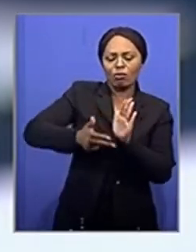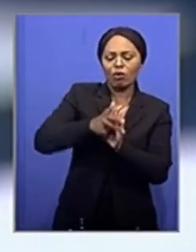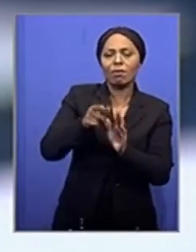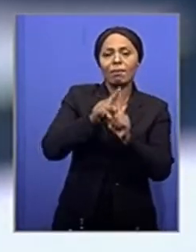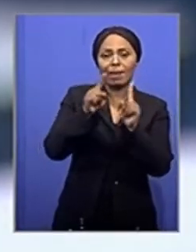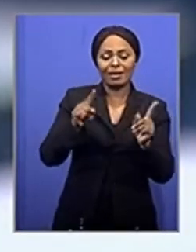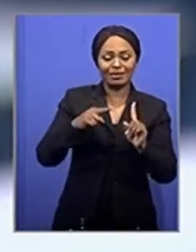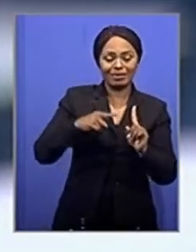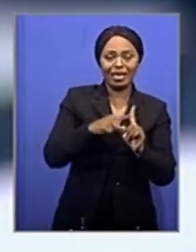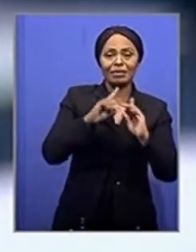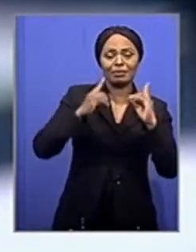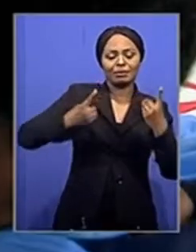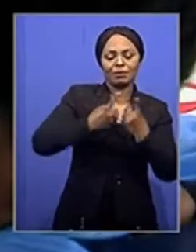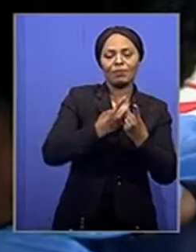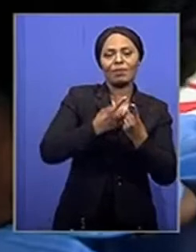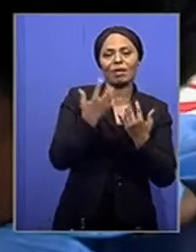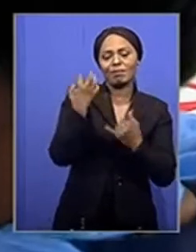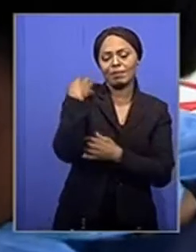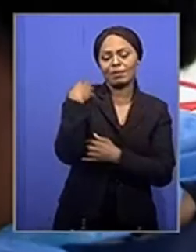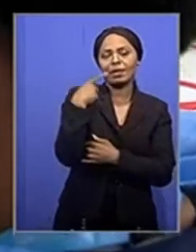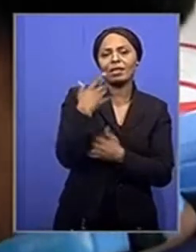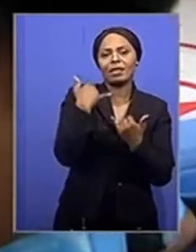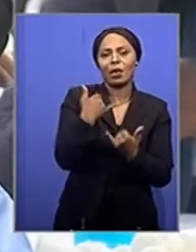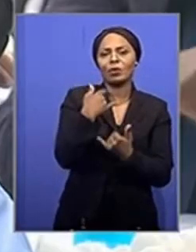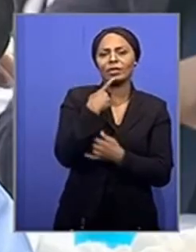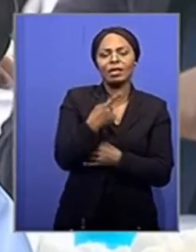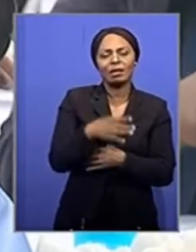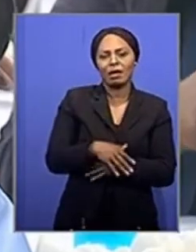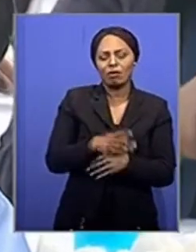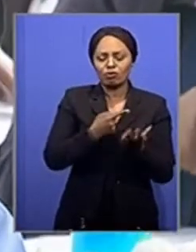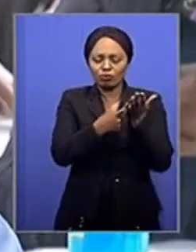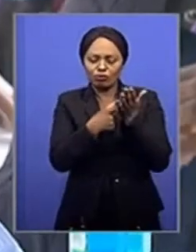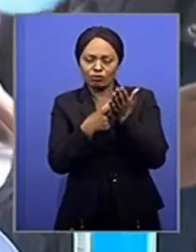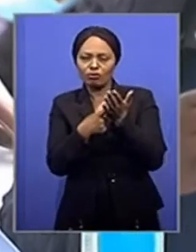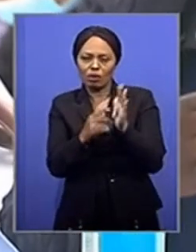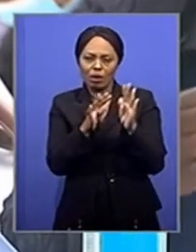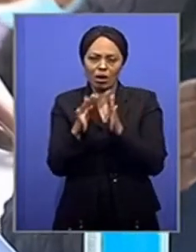kgoro ya gabo e ka sekaseka sephetho seo gape morago ga dikgetho tša mebušo ya selegae.